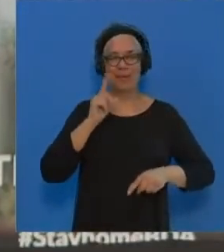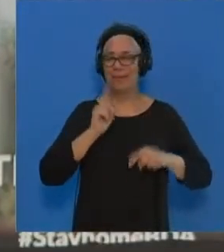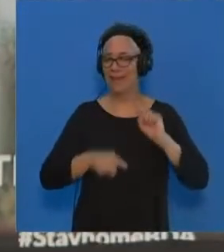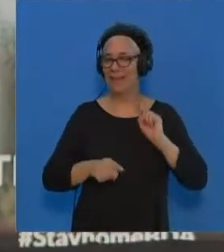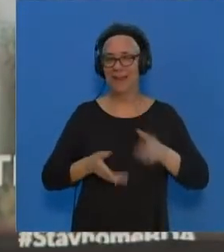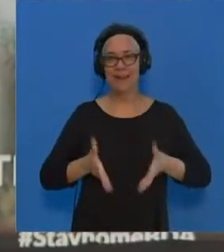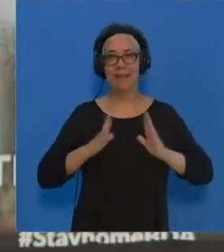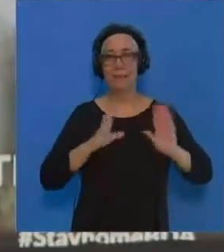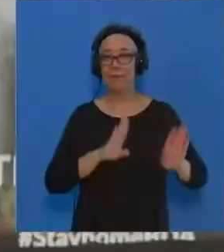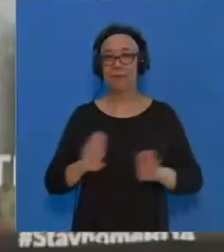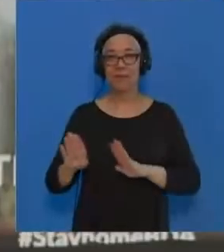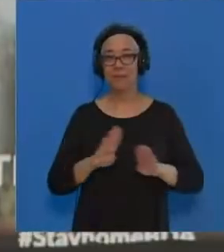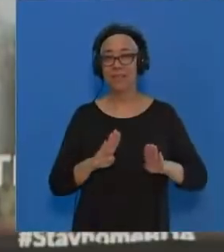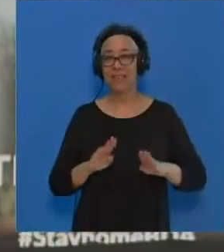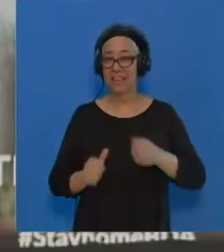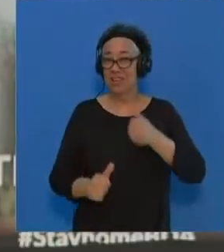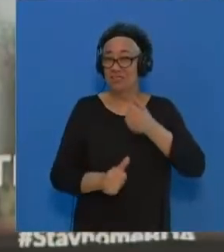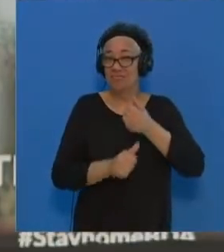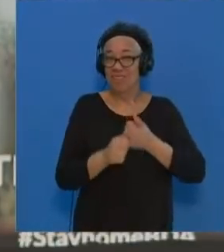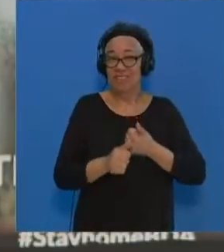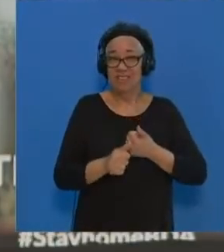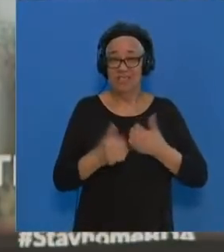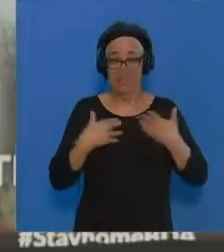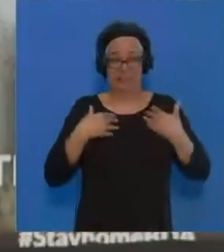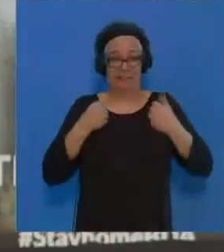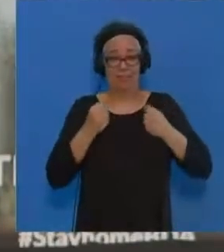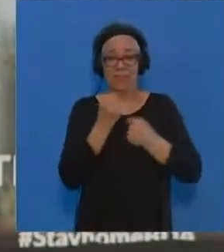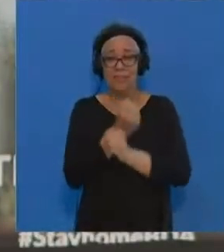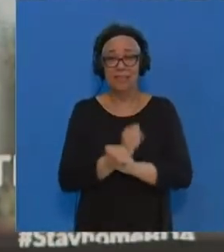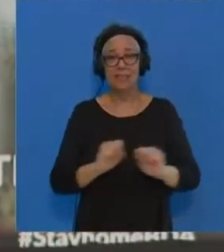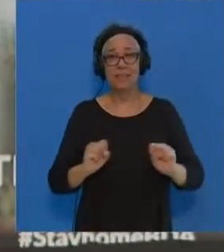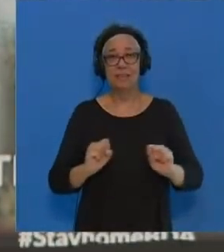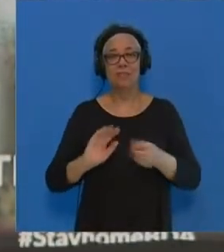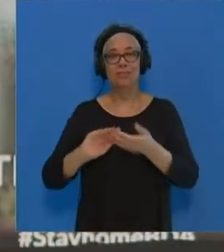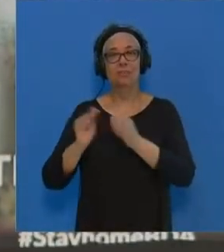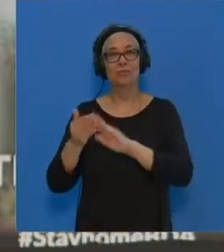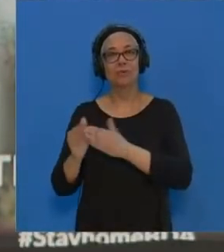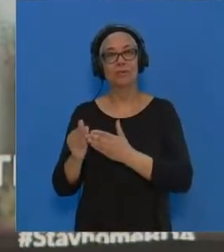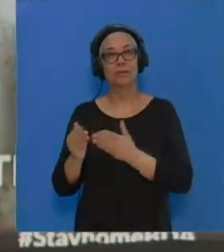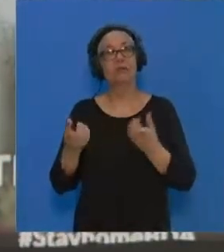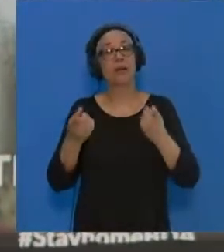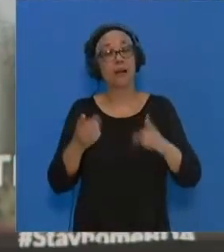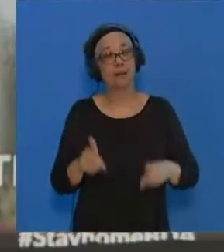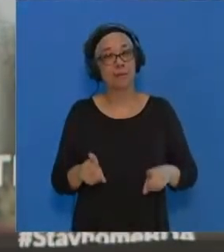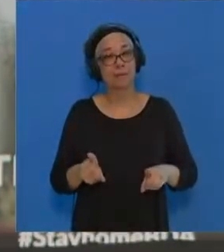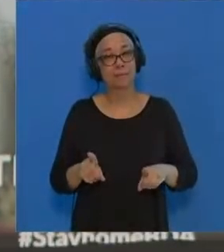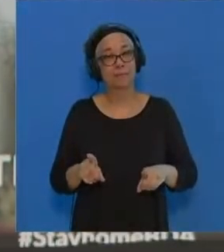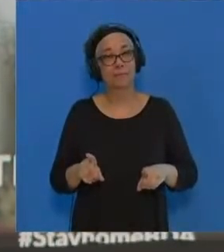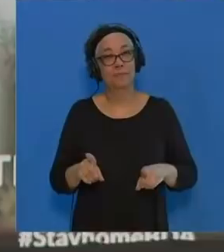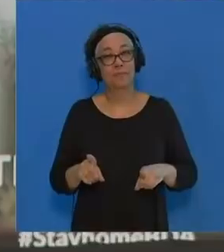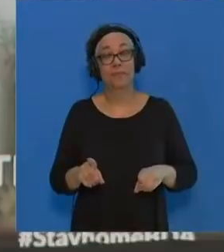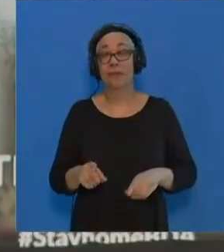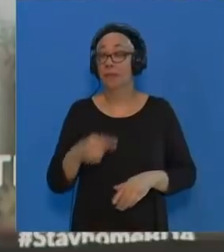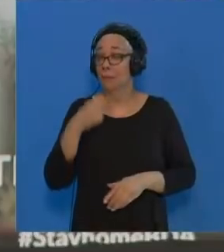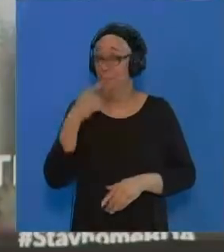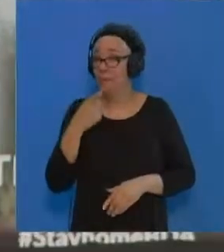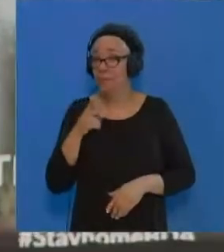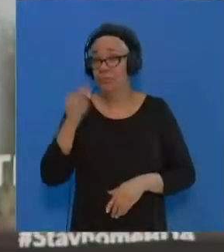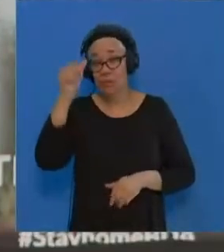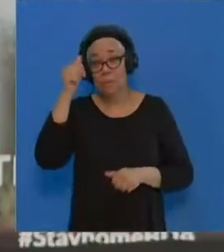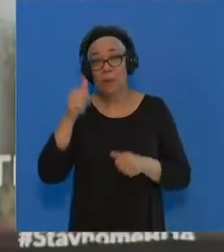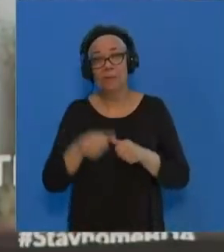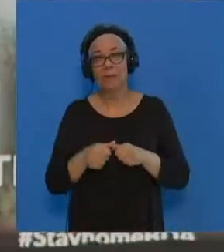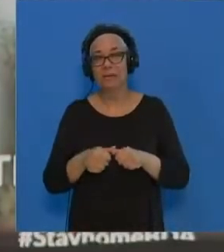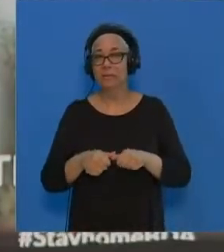behavior that jeopardizes the health and safety of the community to occur. I also remind the public that violations of these